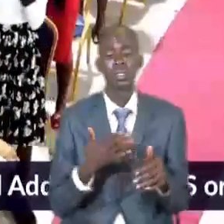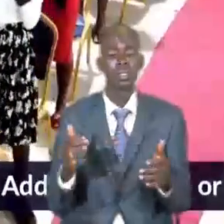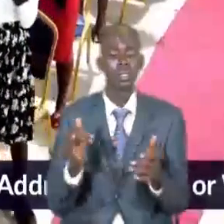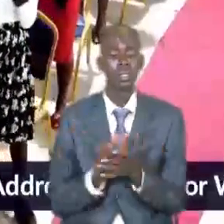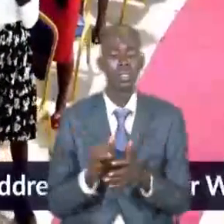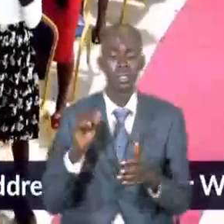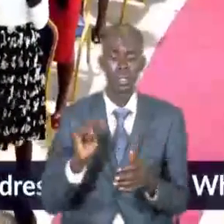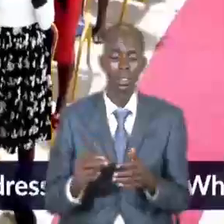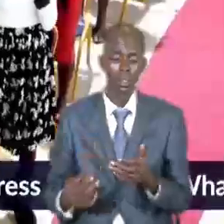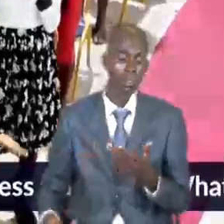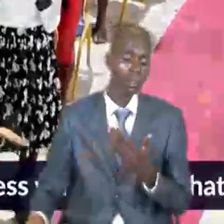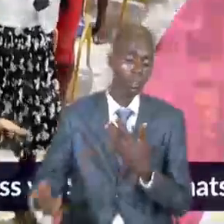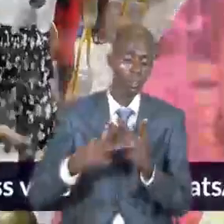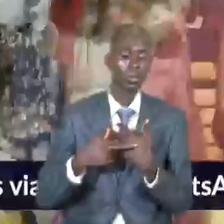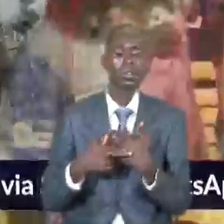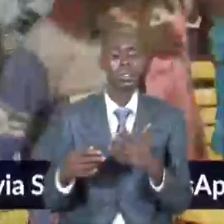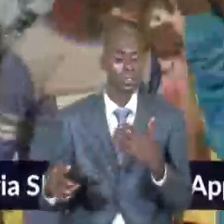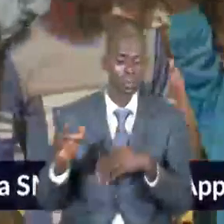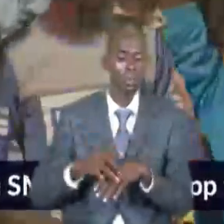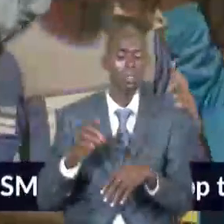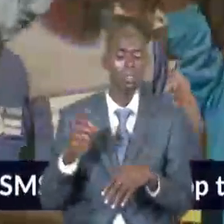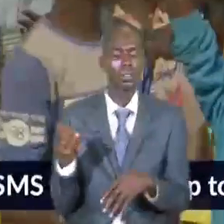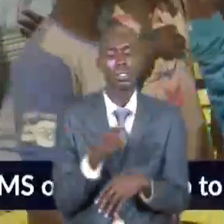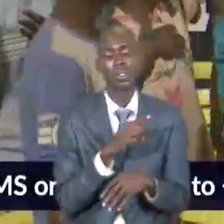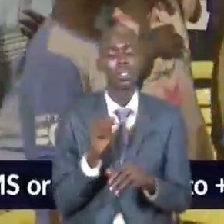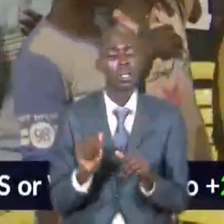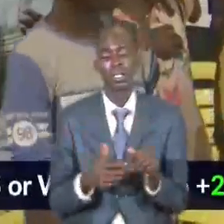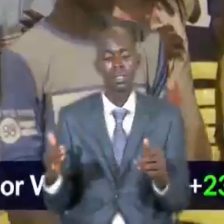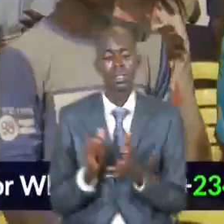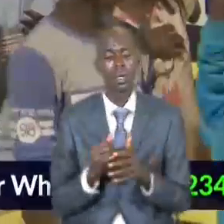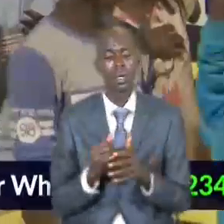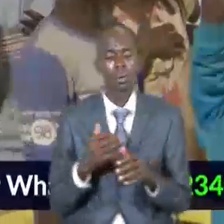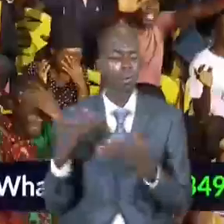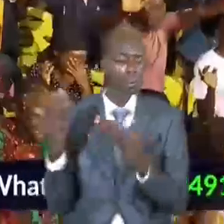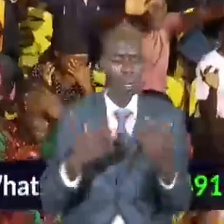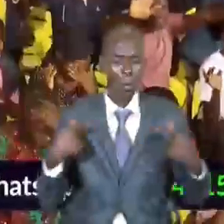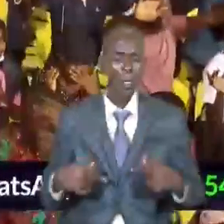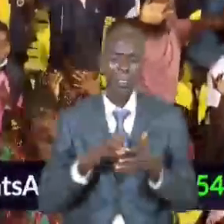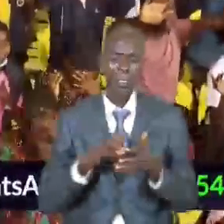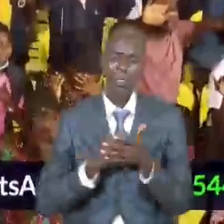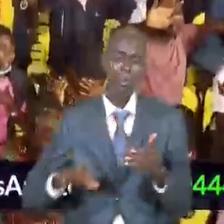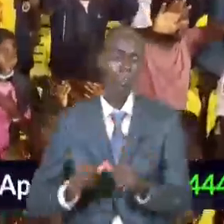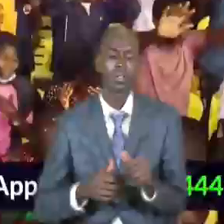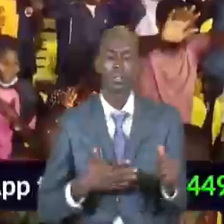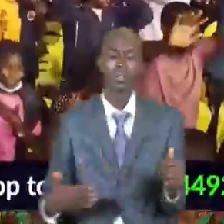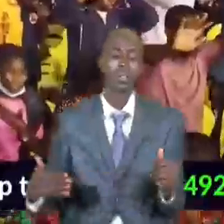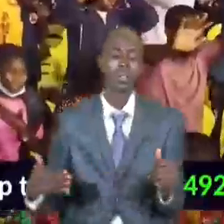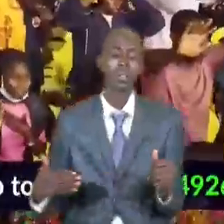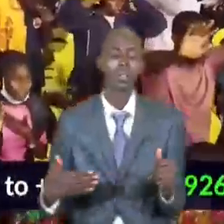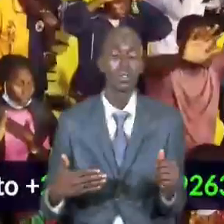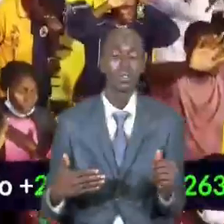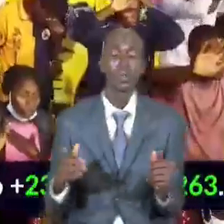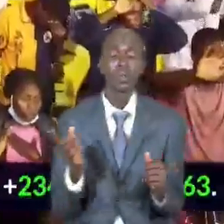recovery, touch them. Anything that causes pain, remove everything. Whether the sickness